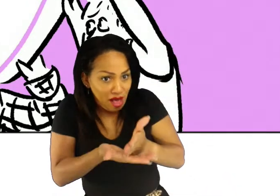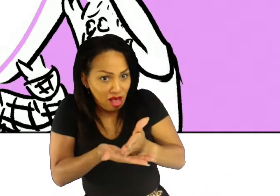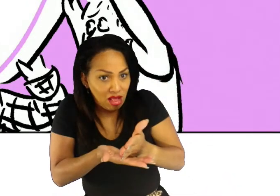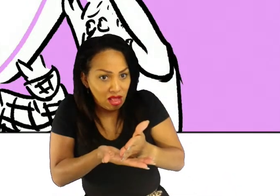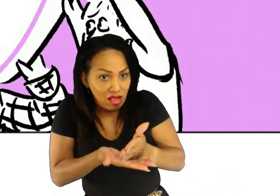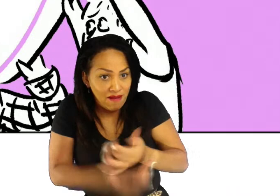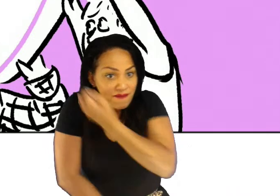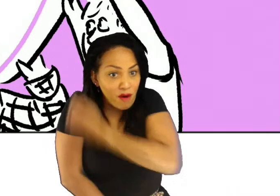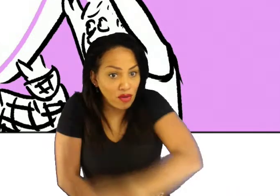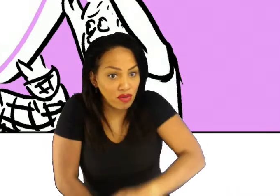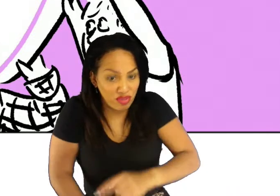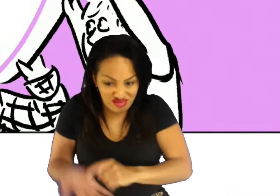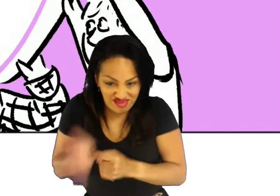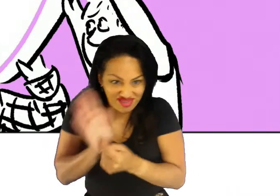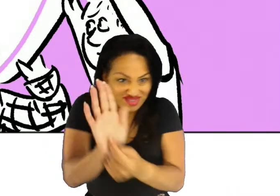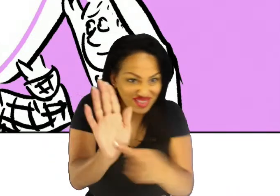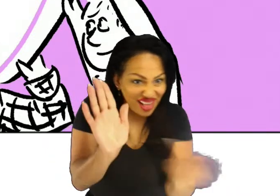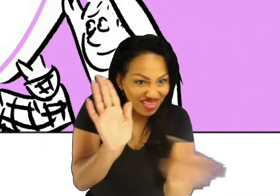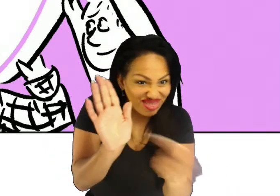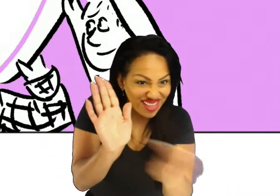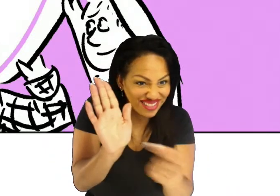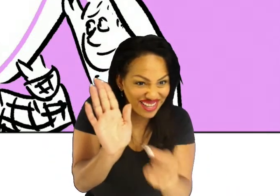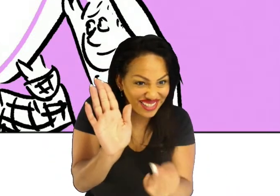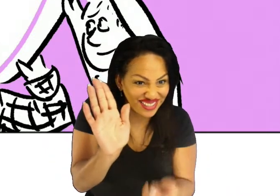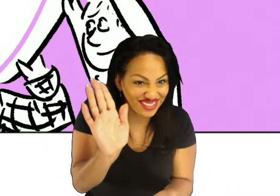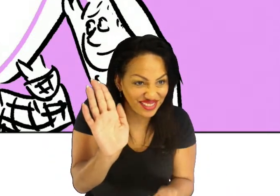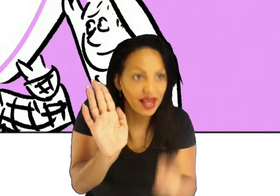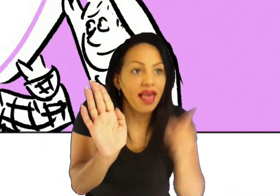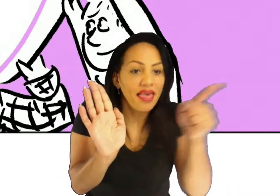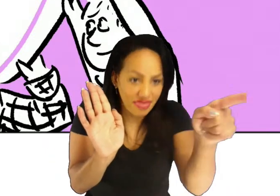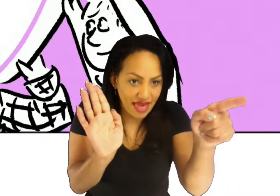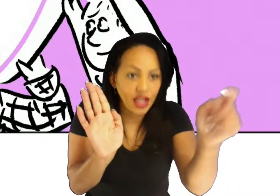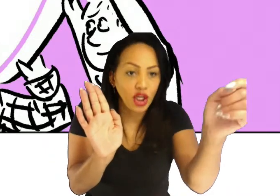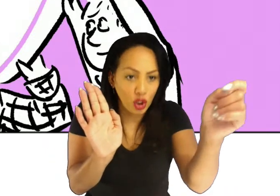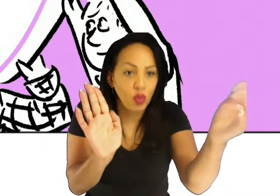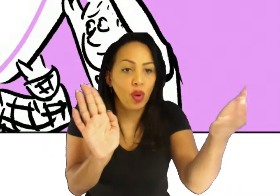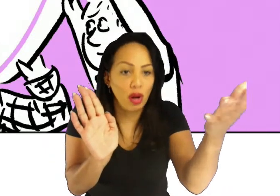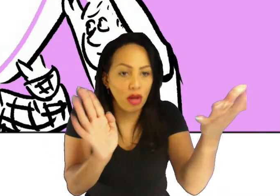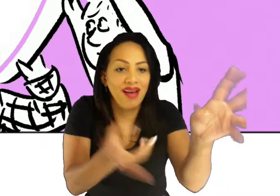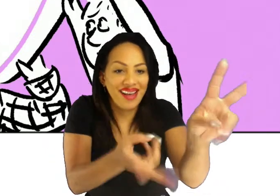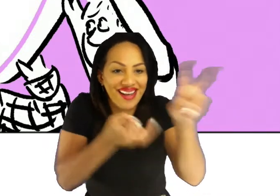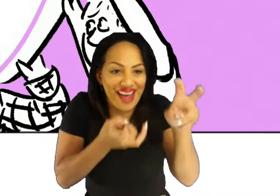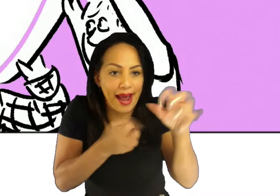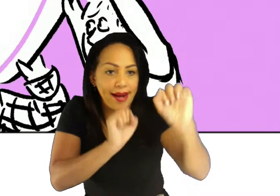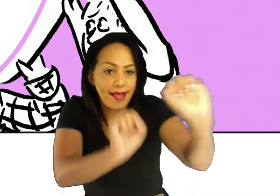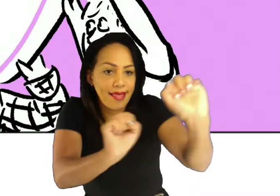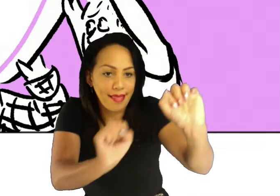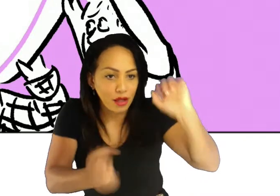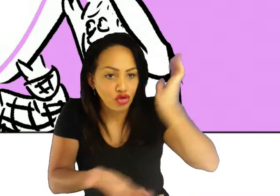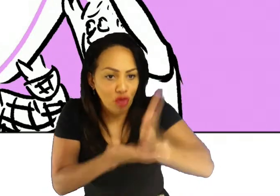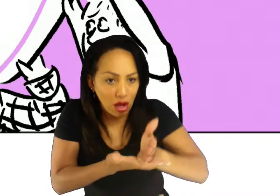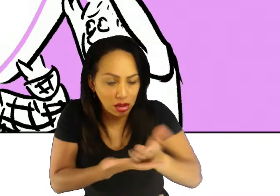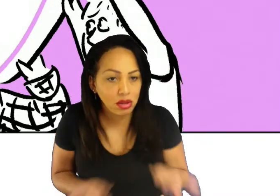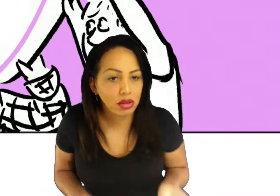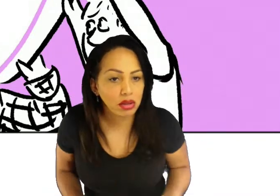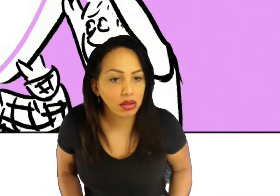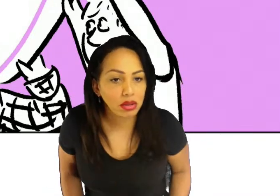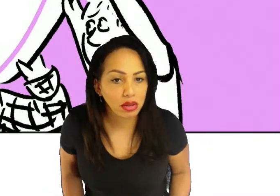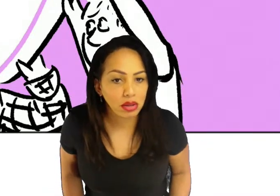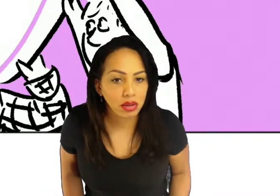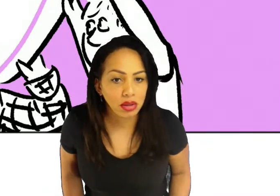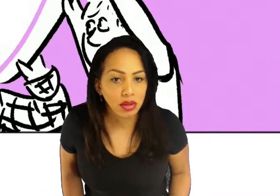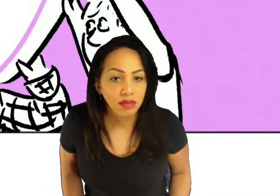When you let down your shield, or if you are an animal and reveal your soft